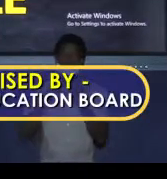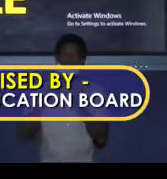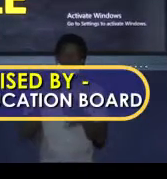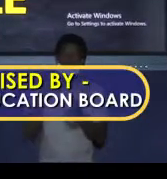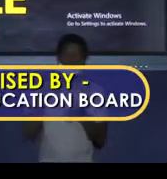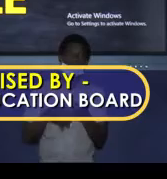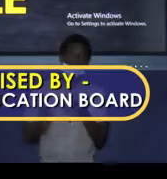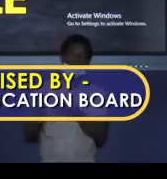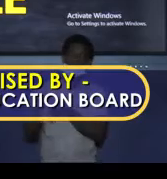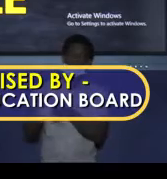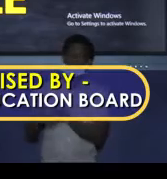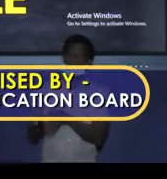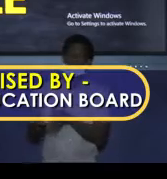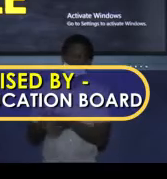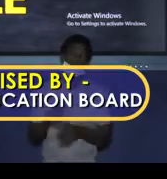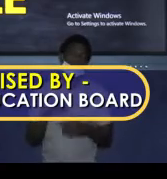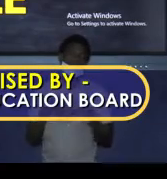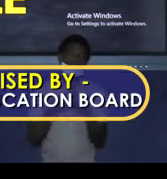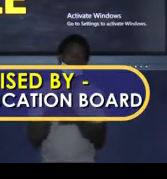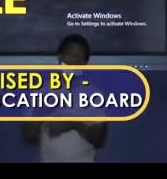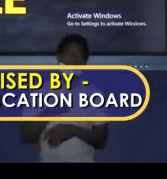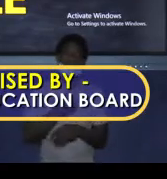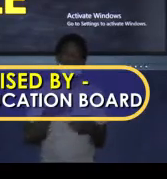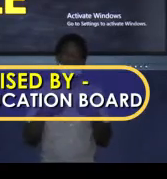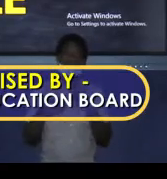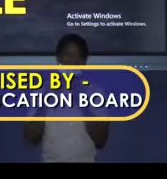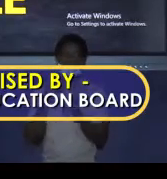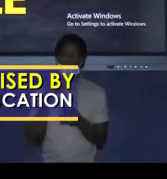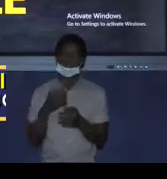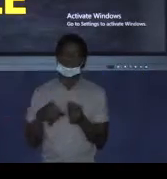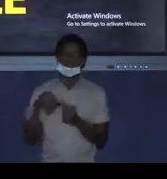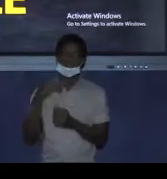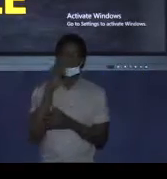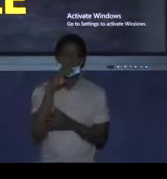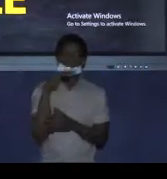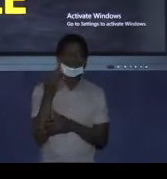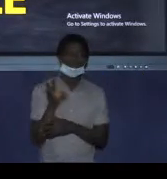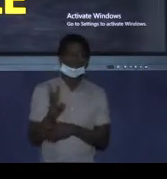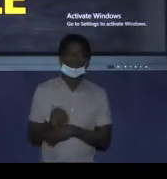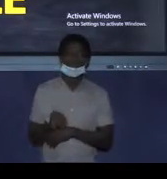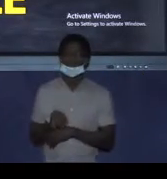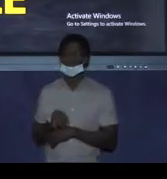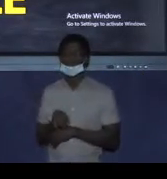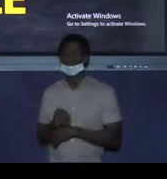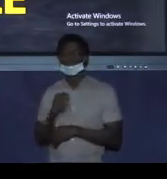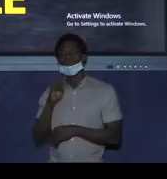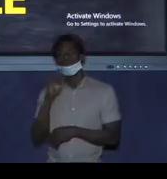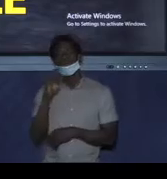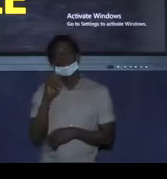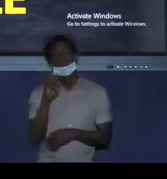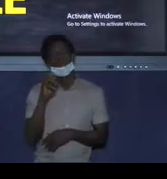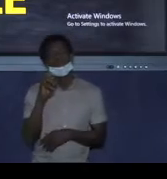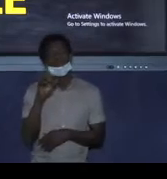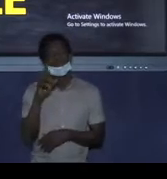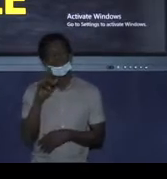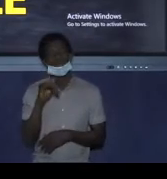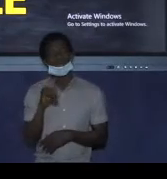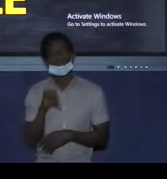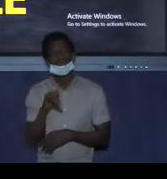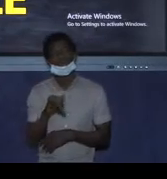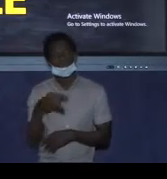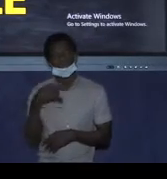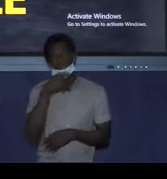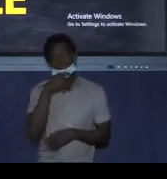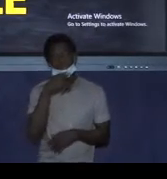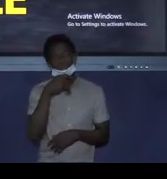of thermometer, you know, we have talked about the four of them: the clinical thermometer, mercury in glass thermometer, alcohol thermometer,